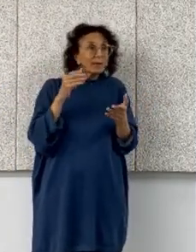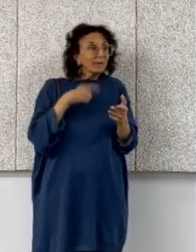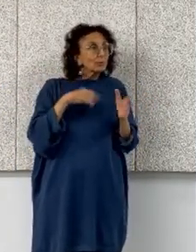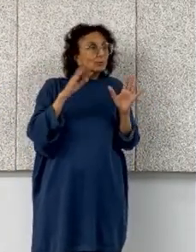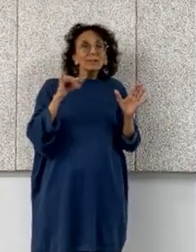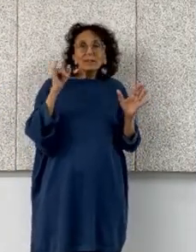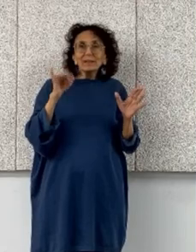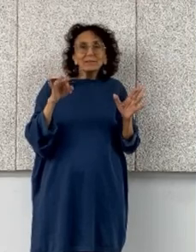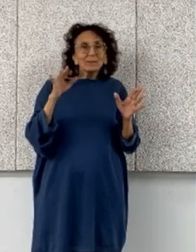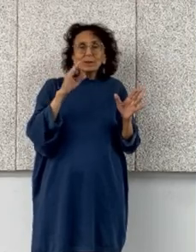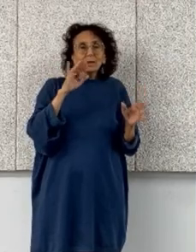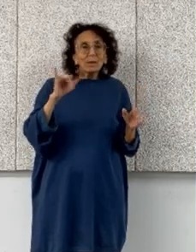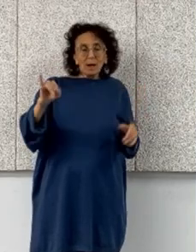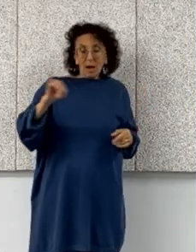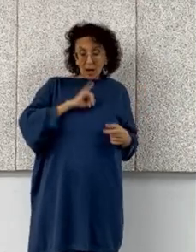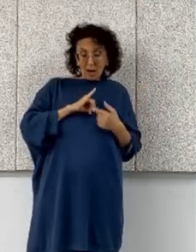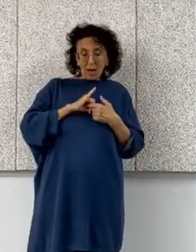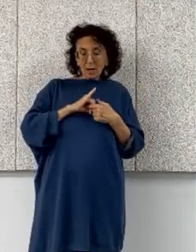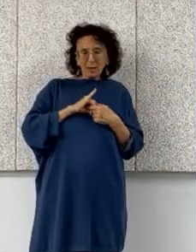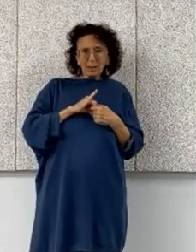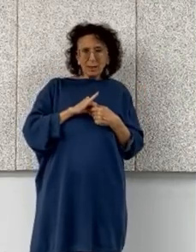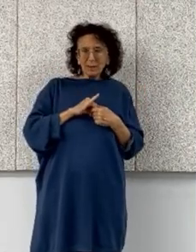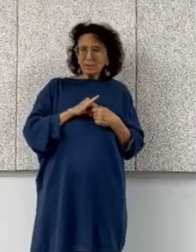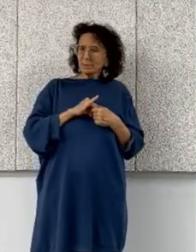is no I in my